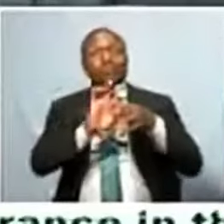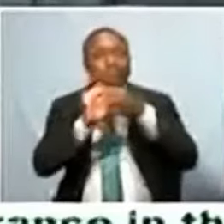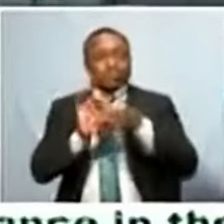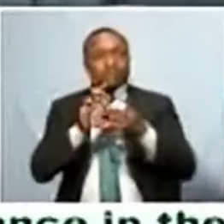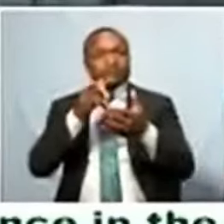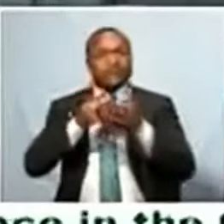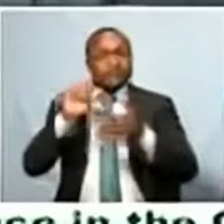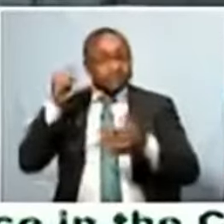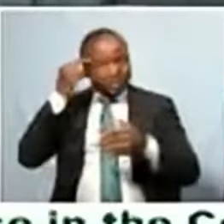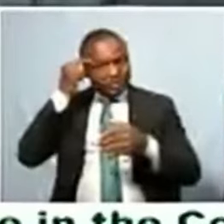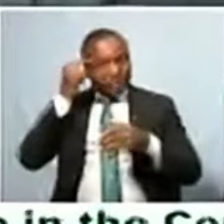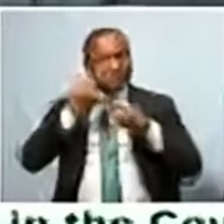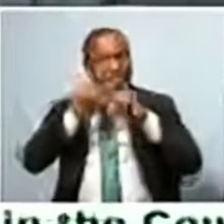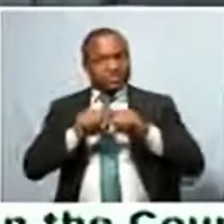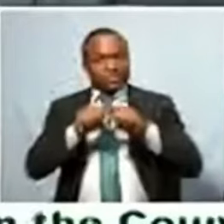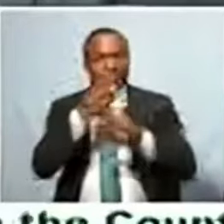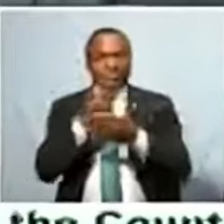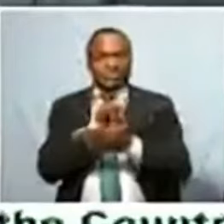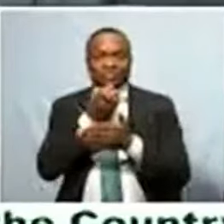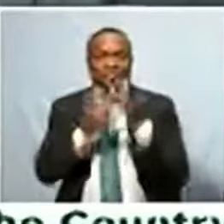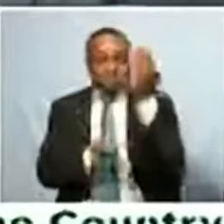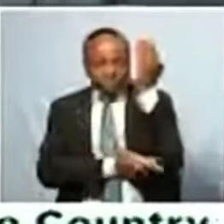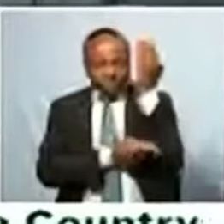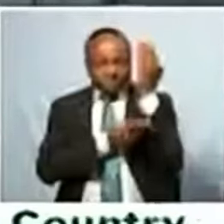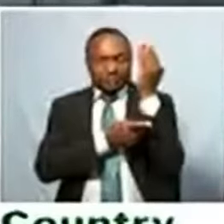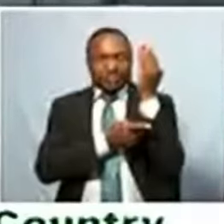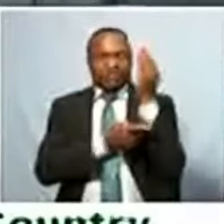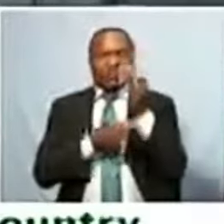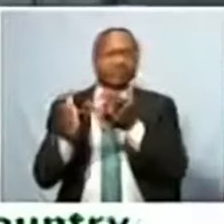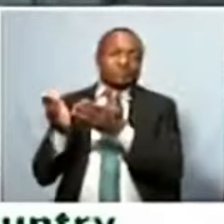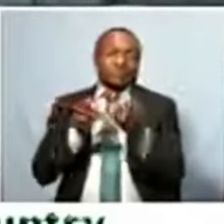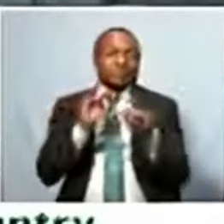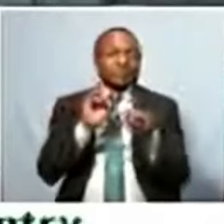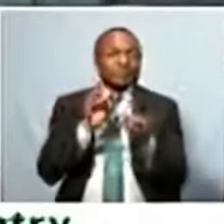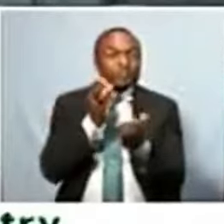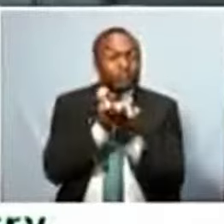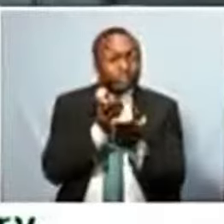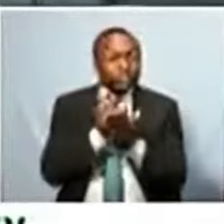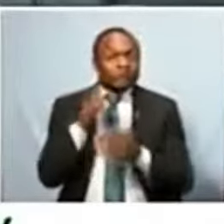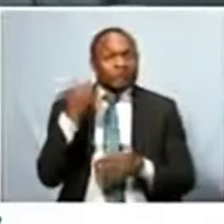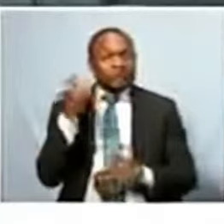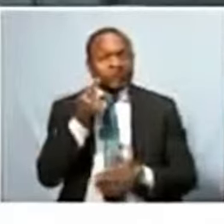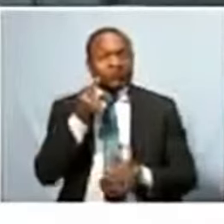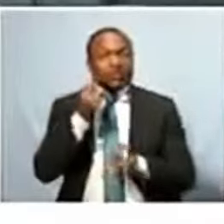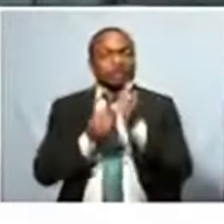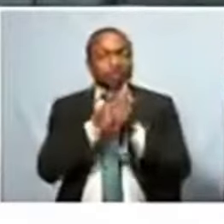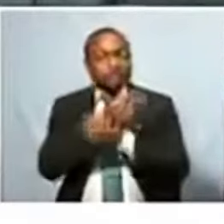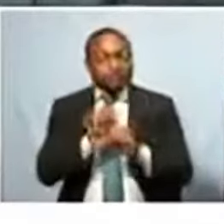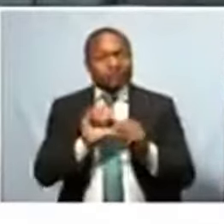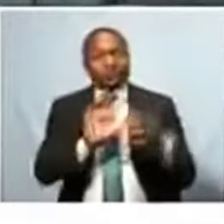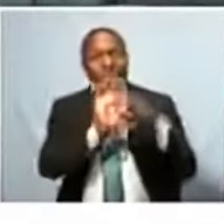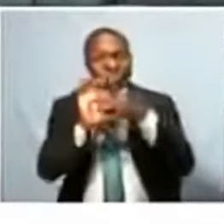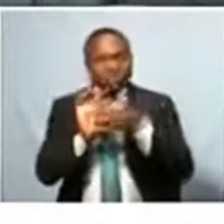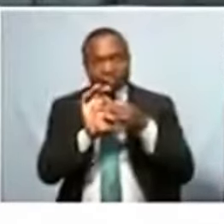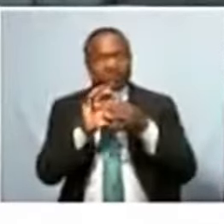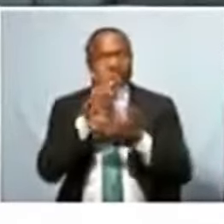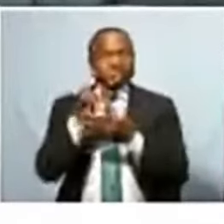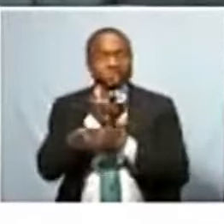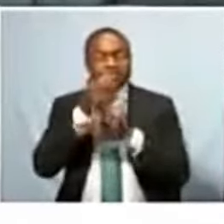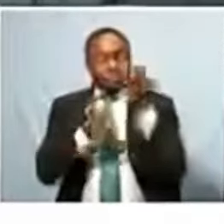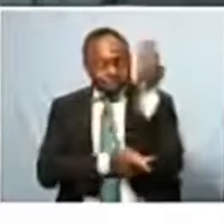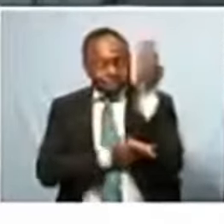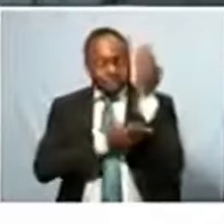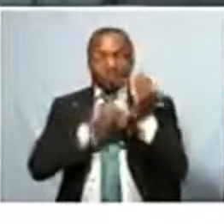now is based on economic development. Therefore, bring motions only which address unity and economic